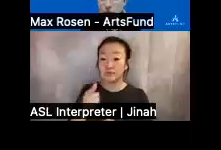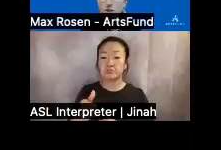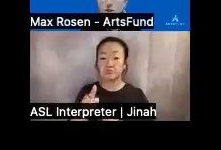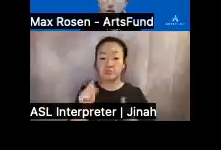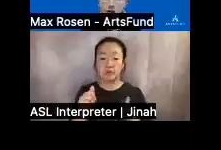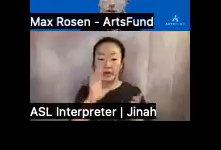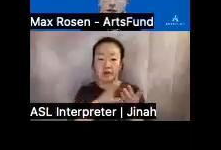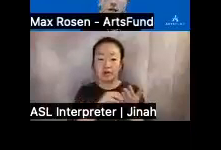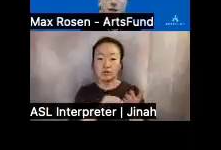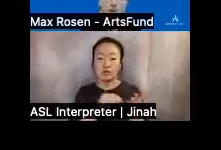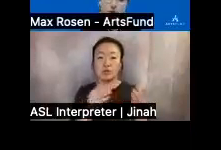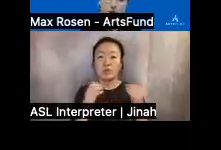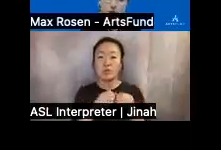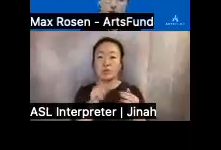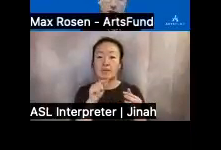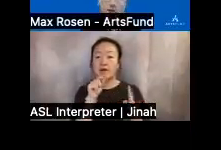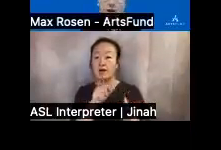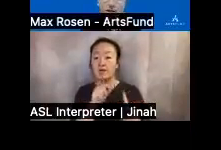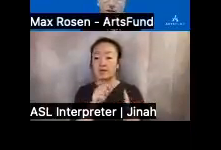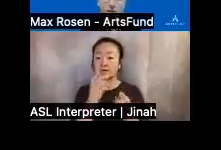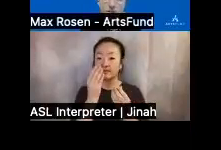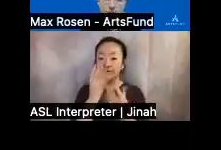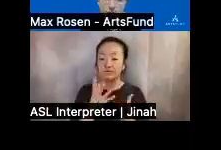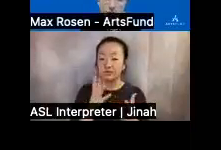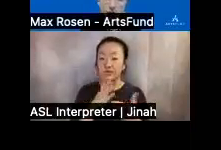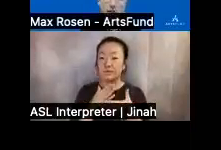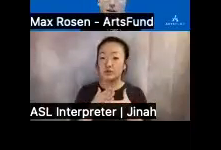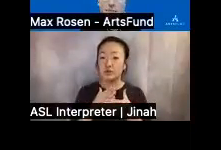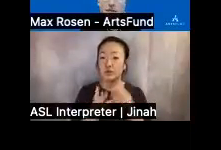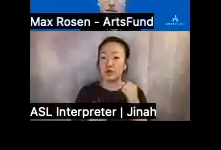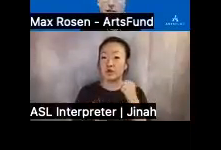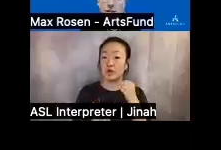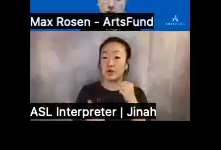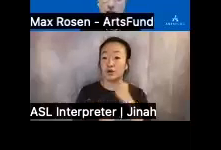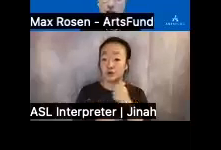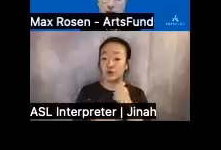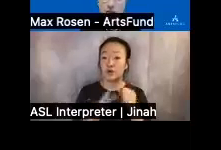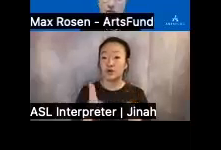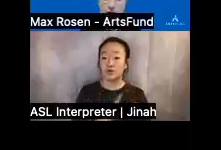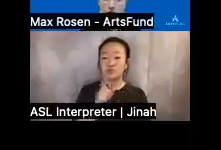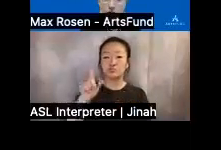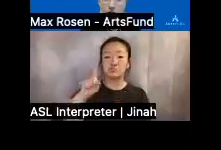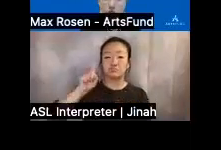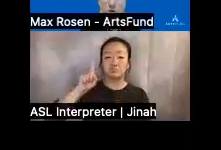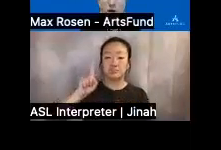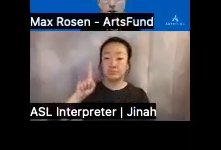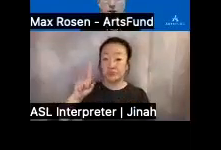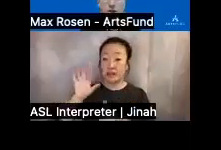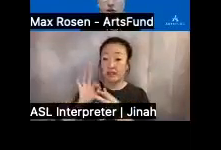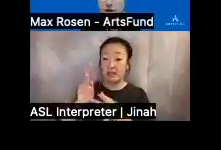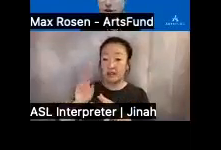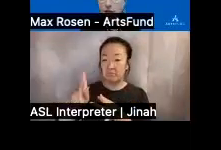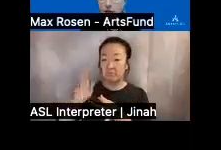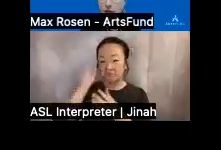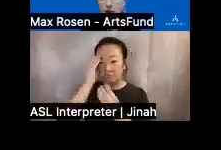used, shared, and stored in our data use statement. It's linked here at the top of this form. We're also going